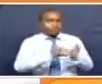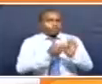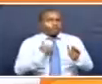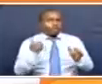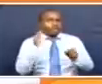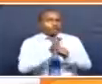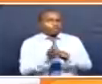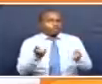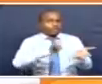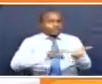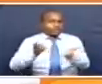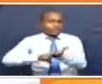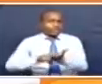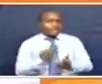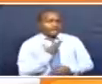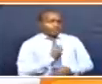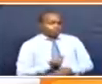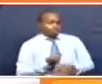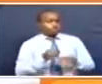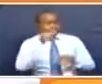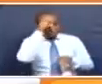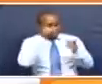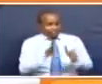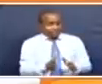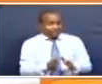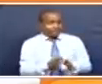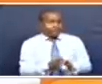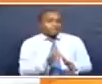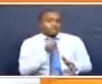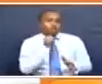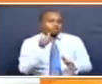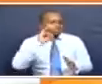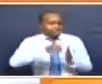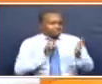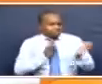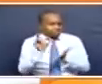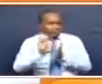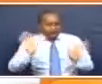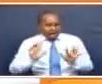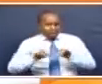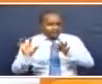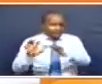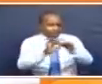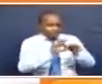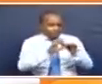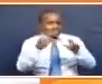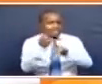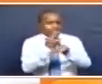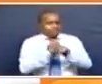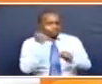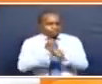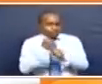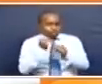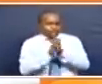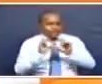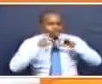I wish the governors would start not just by kicking people out, but by harmonizing the different functions and departments within those counties.